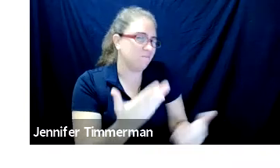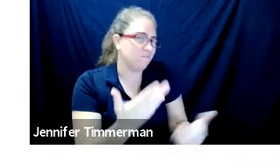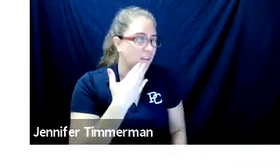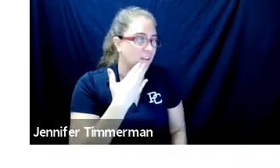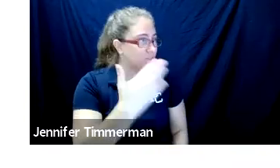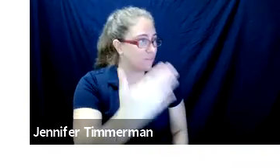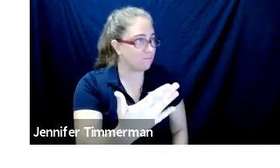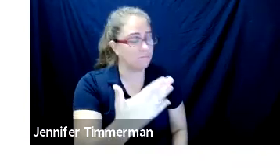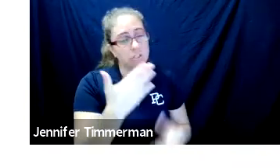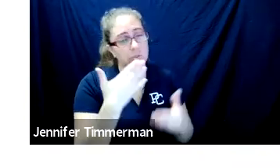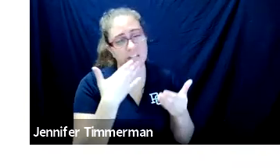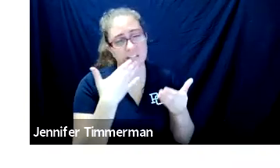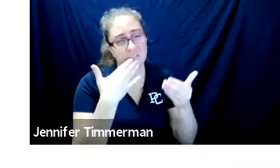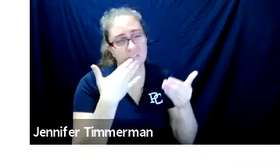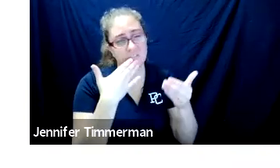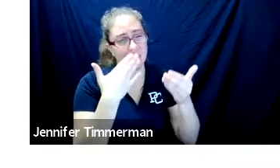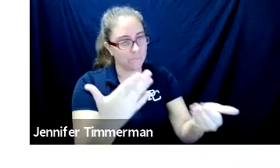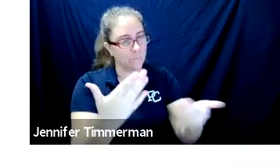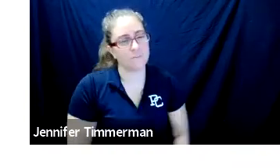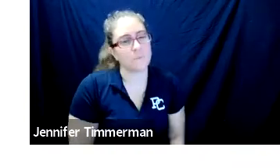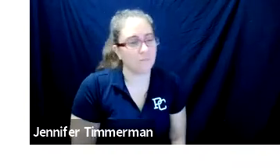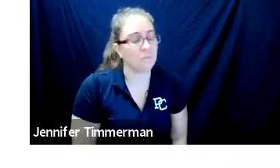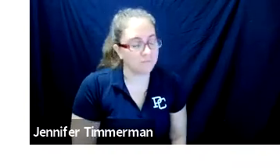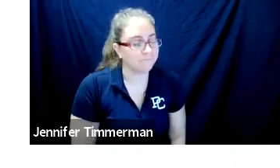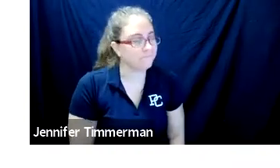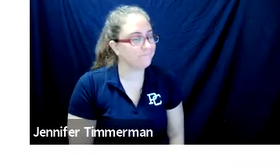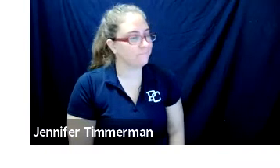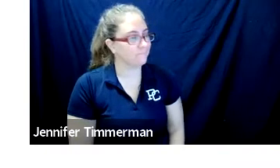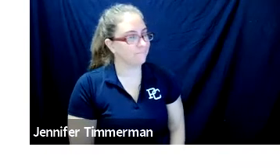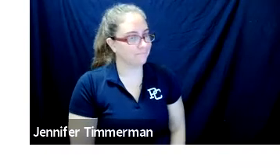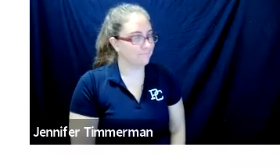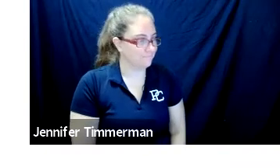again, one hand is fine, 2 hands is fine, whatever is more comfortable.